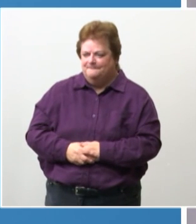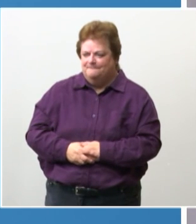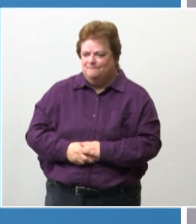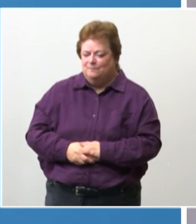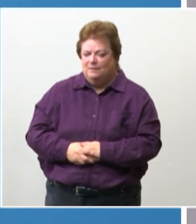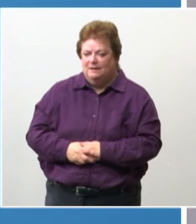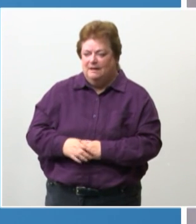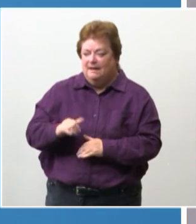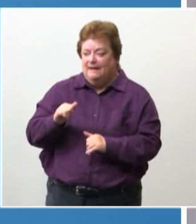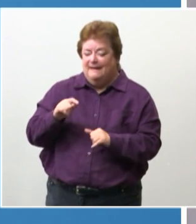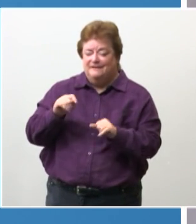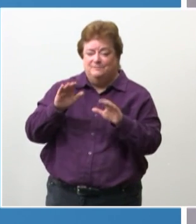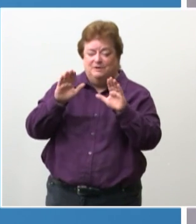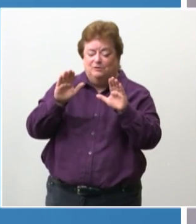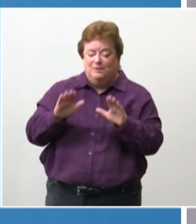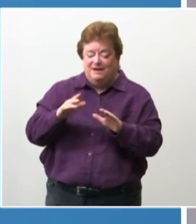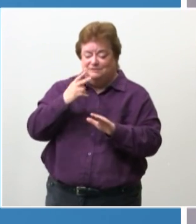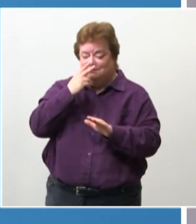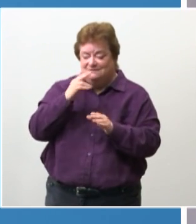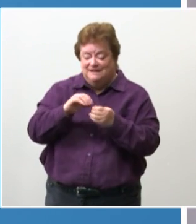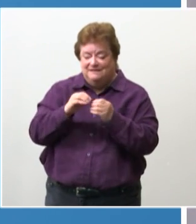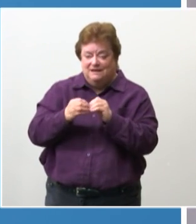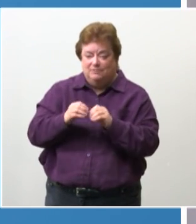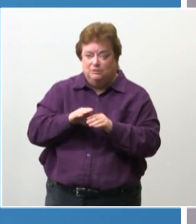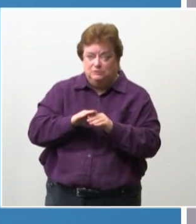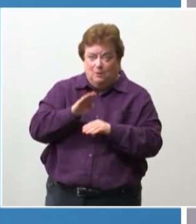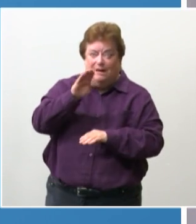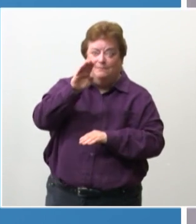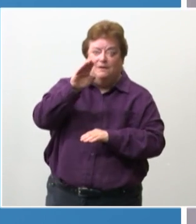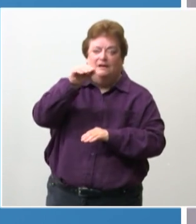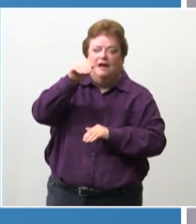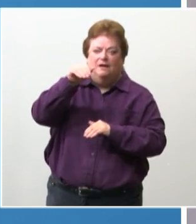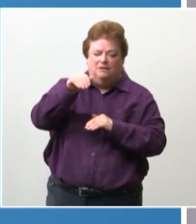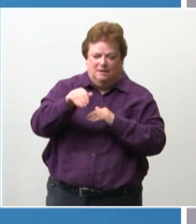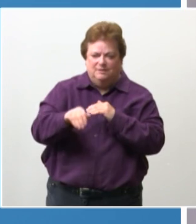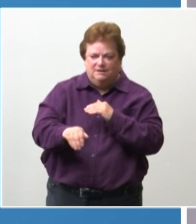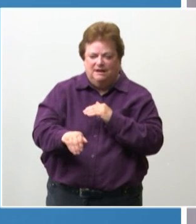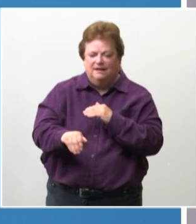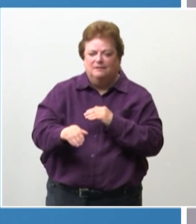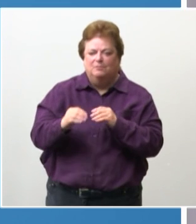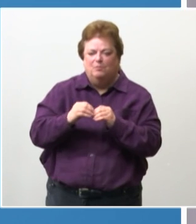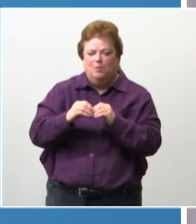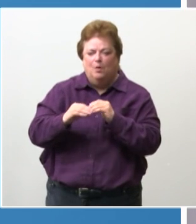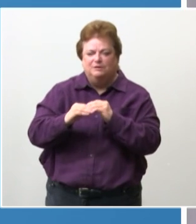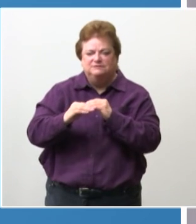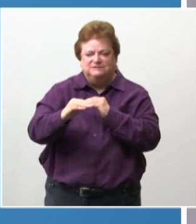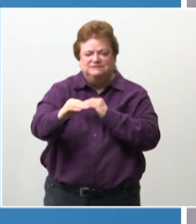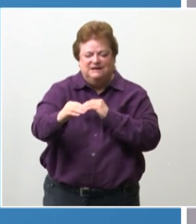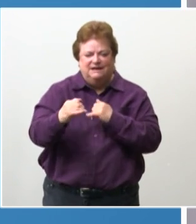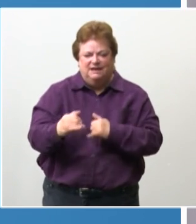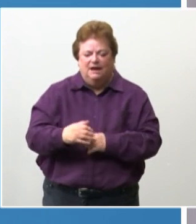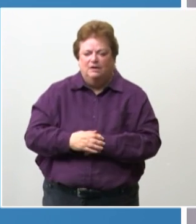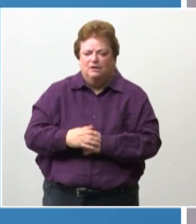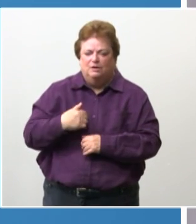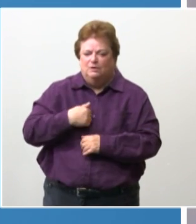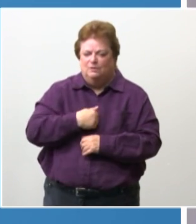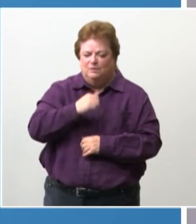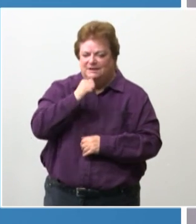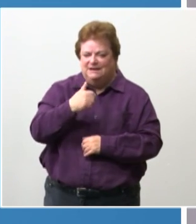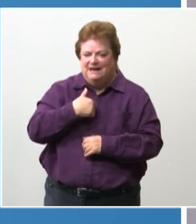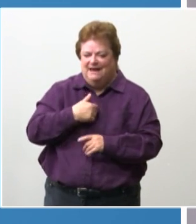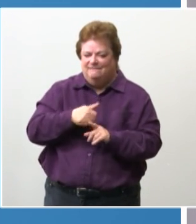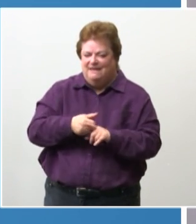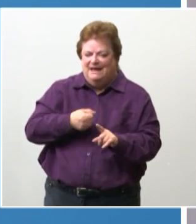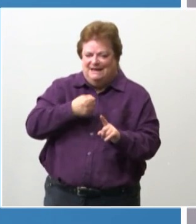It's been great to see the numbers go up and come down and be a little more sustained. We didn't have that impact with